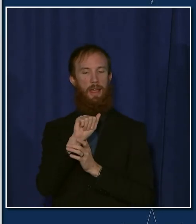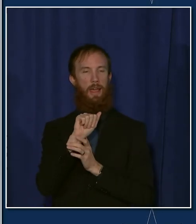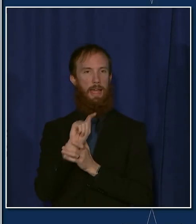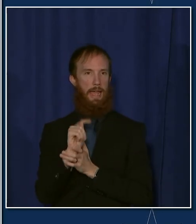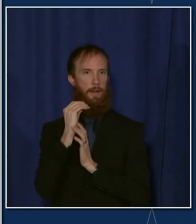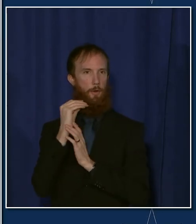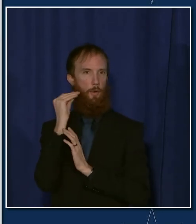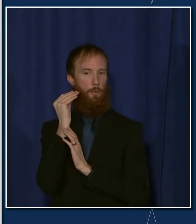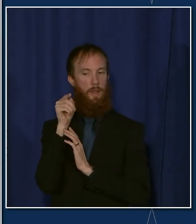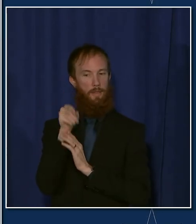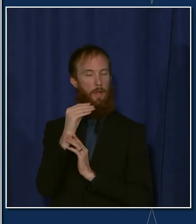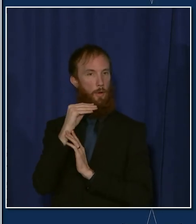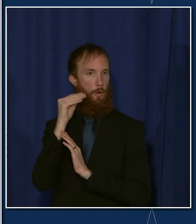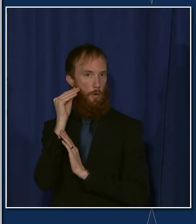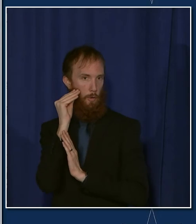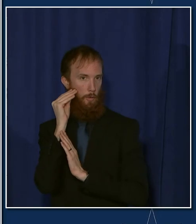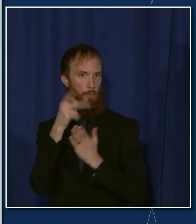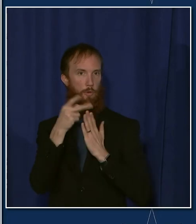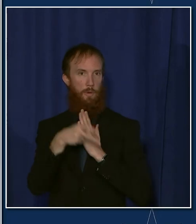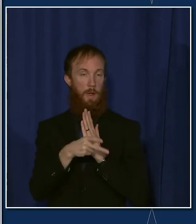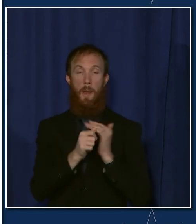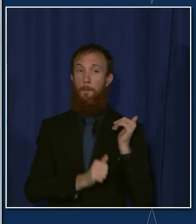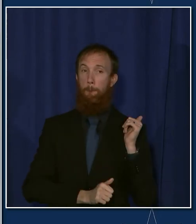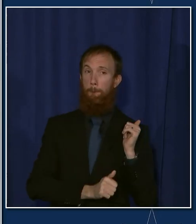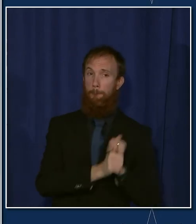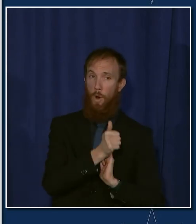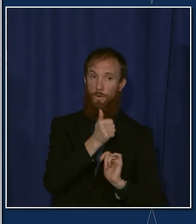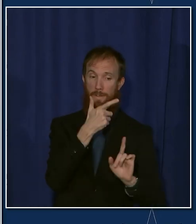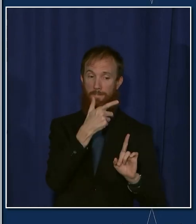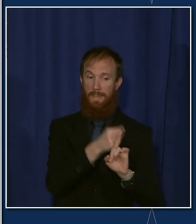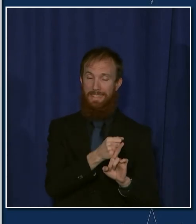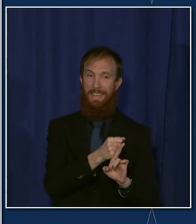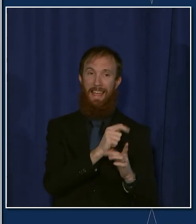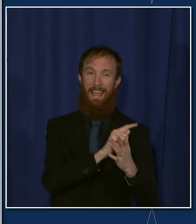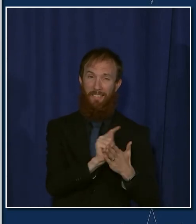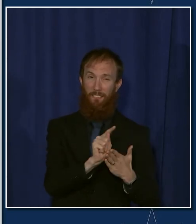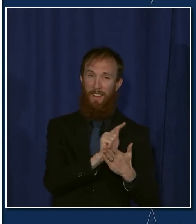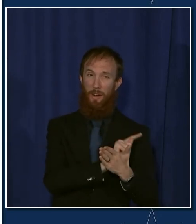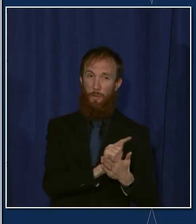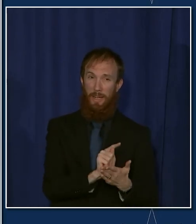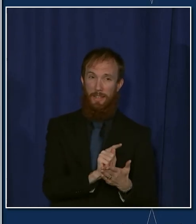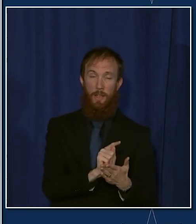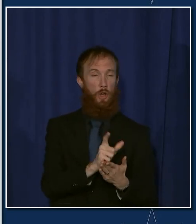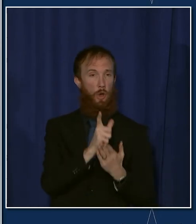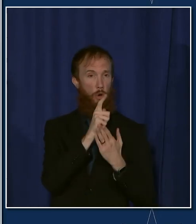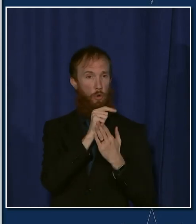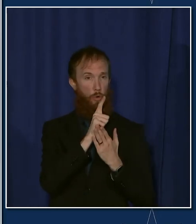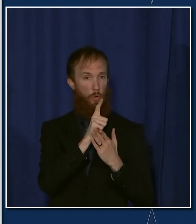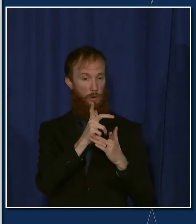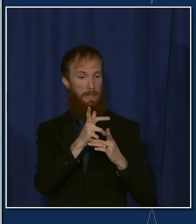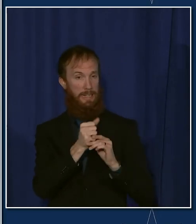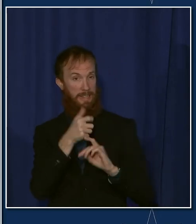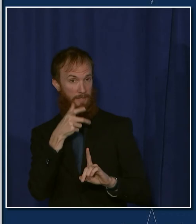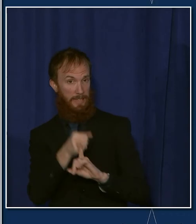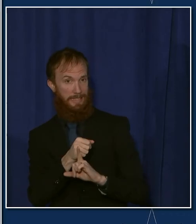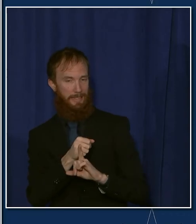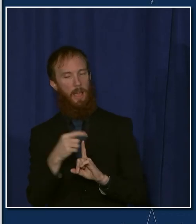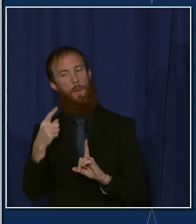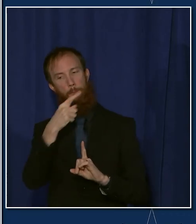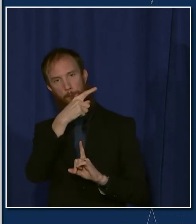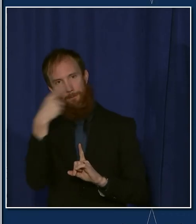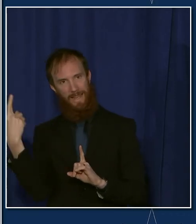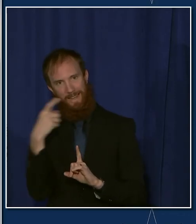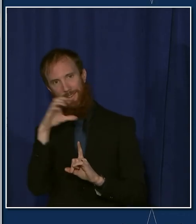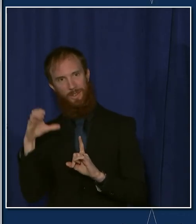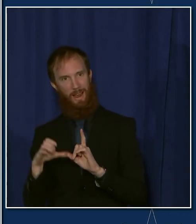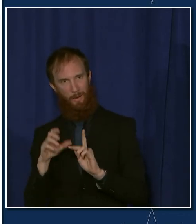majority of those doses, week after week after week, are taken by Black Chicagoans on the South Side. And where